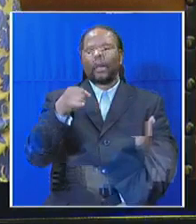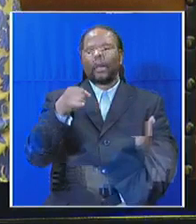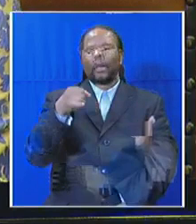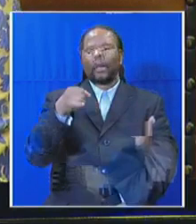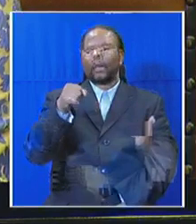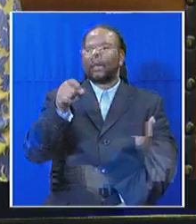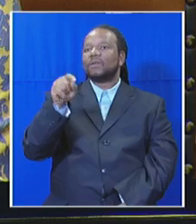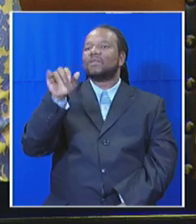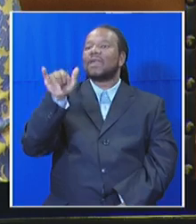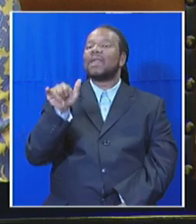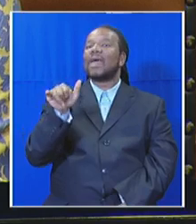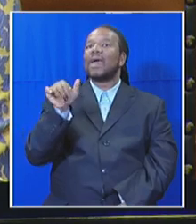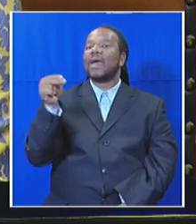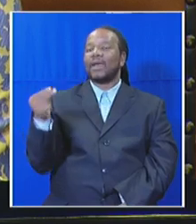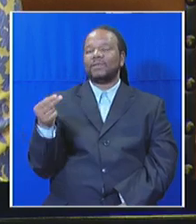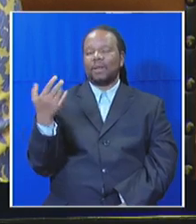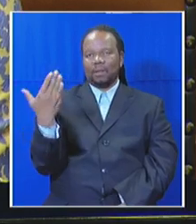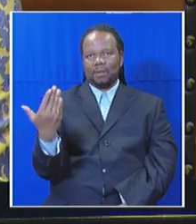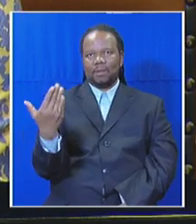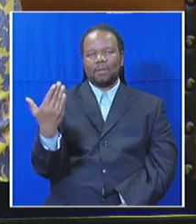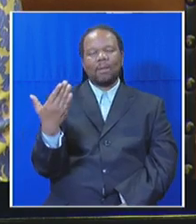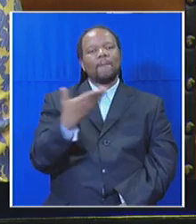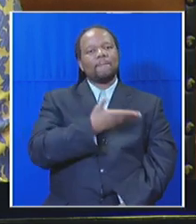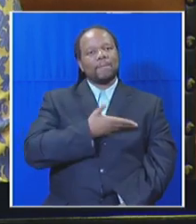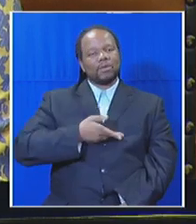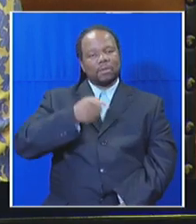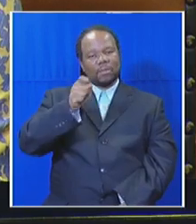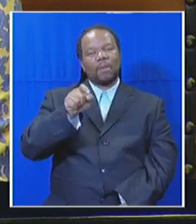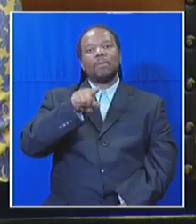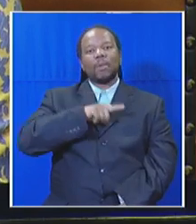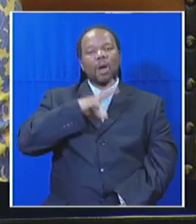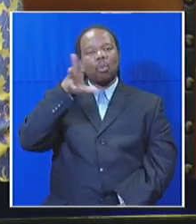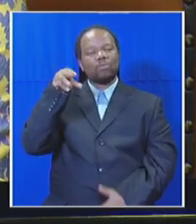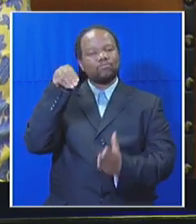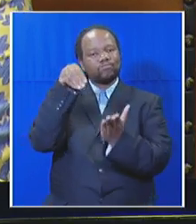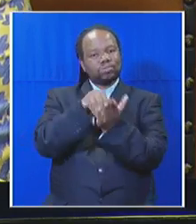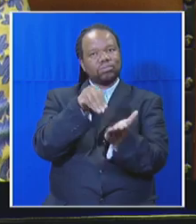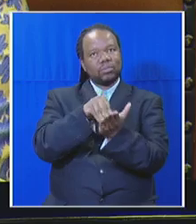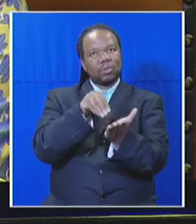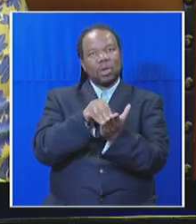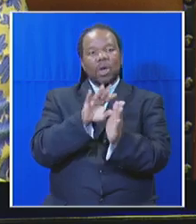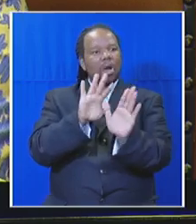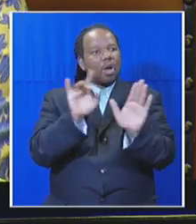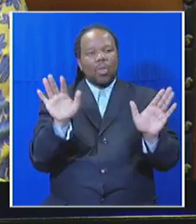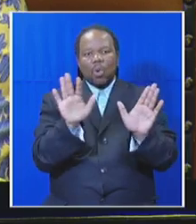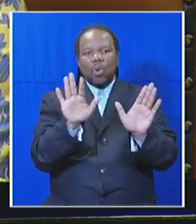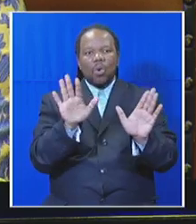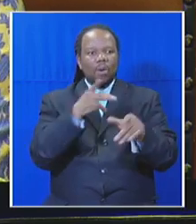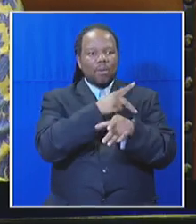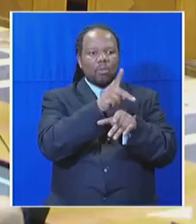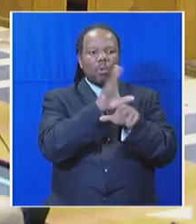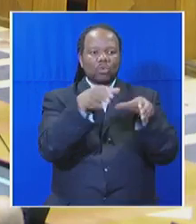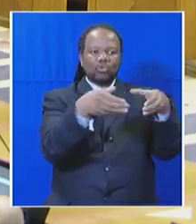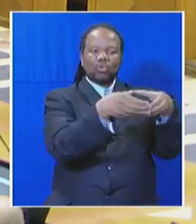Tienezen. Madam Speaker, I wish to place it on record that there's been absolutely no collusion with anybody, as the